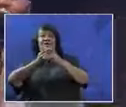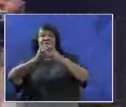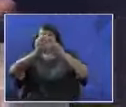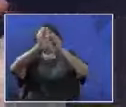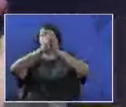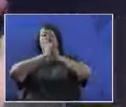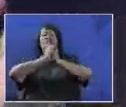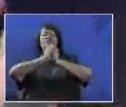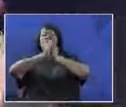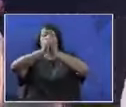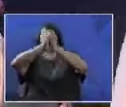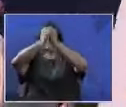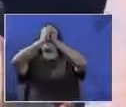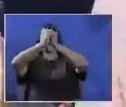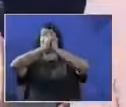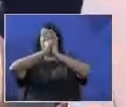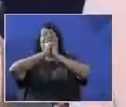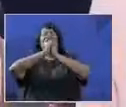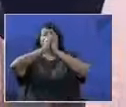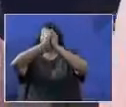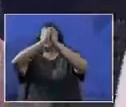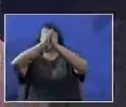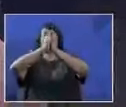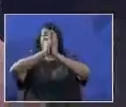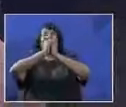to worship,